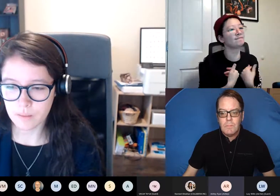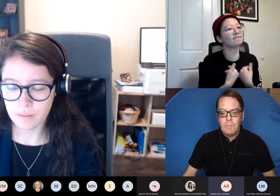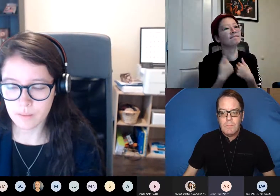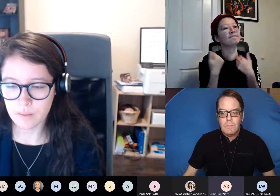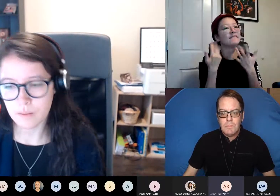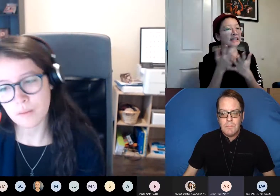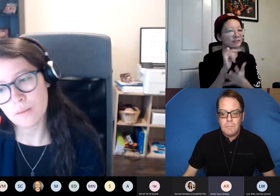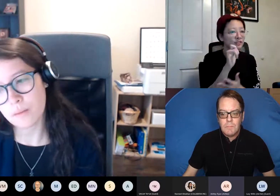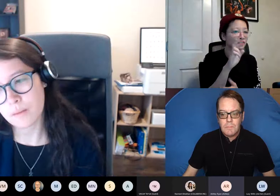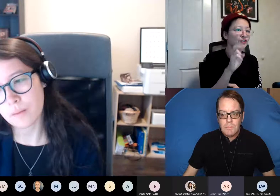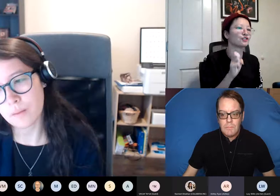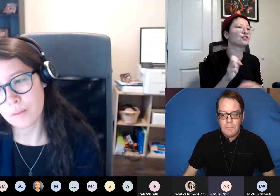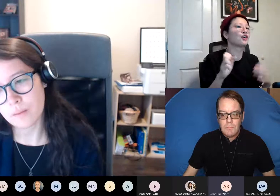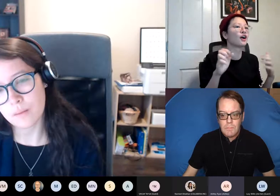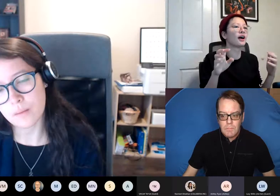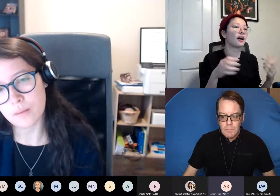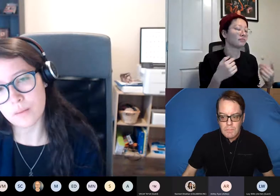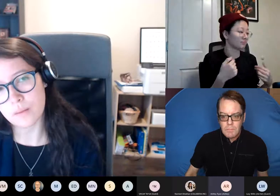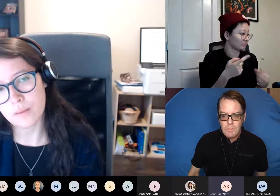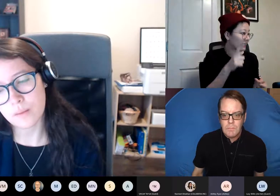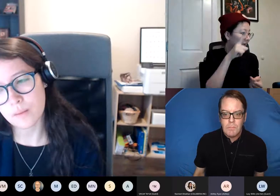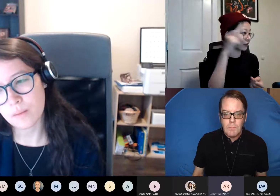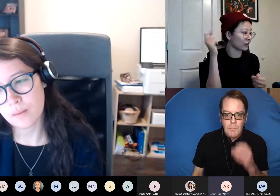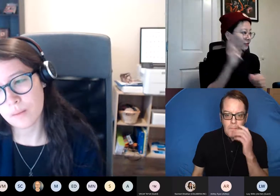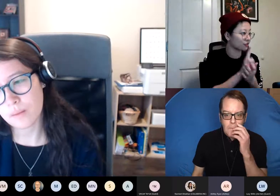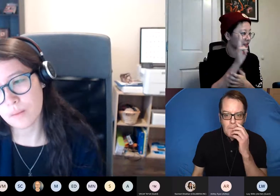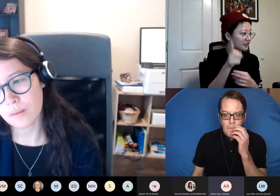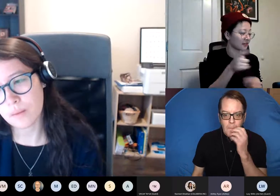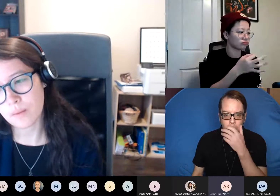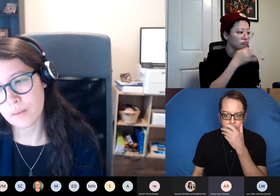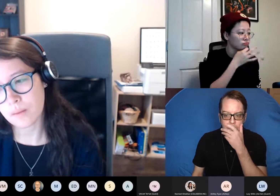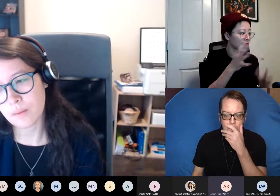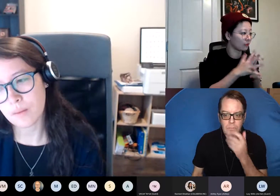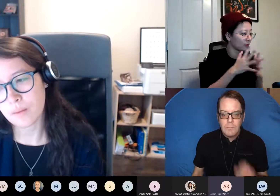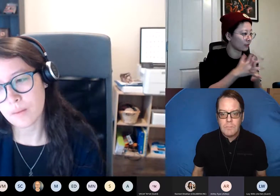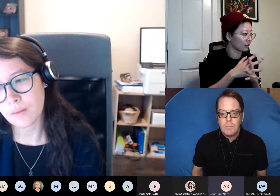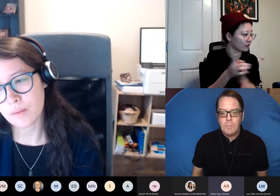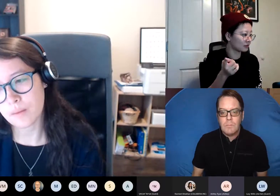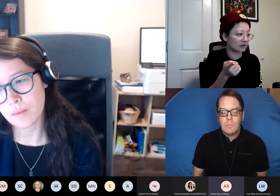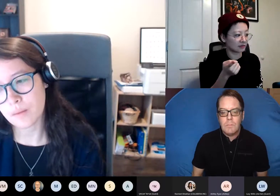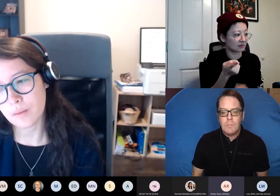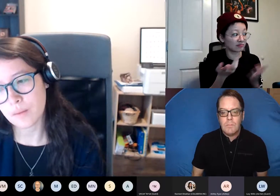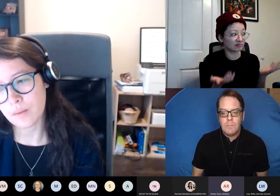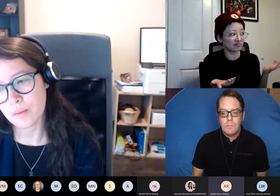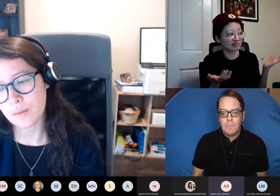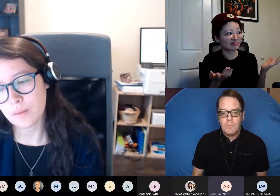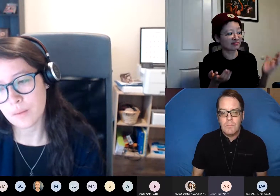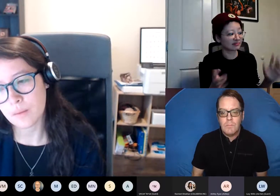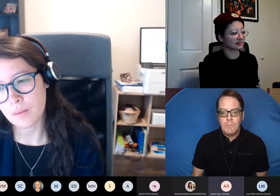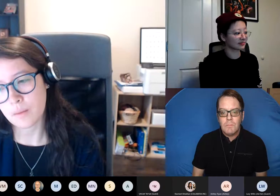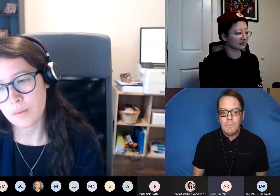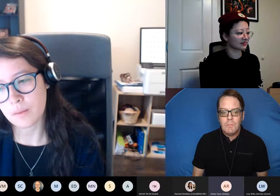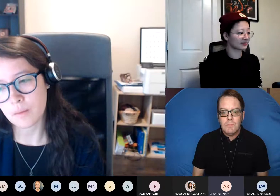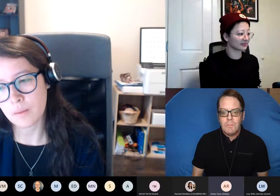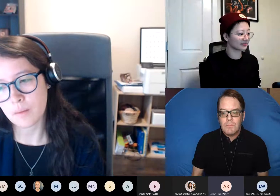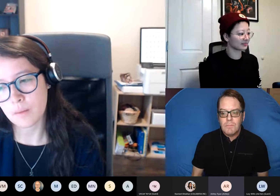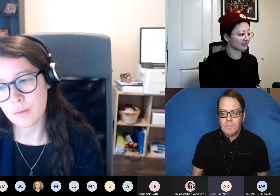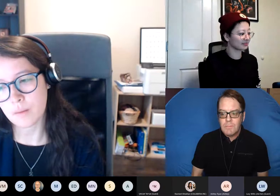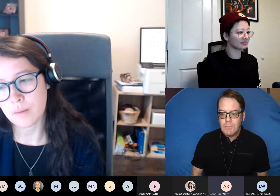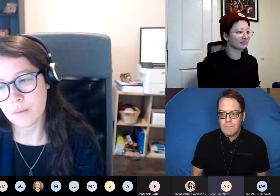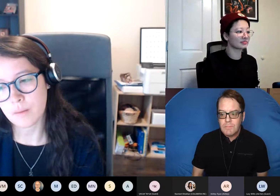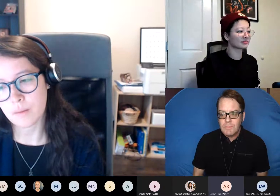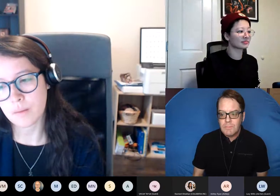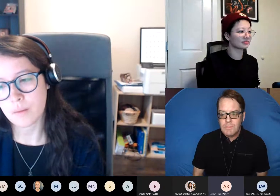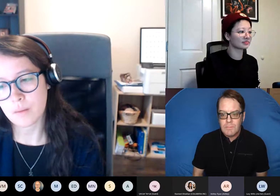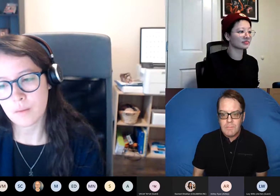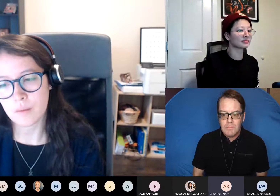have music that's shown through American Sign Language. We have literature. We have Gallaudet University, a deaf university